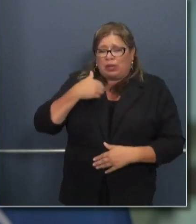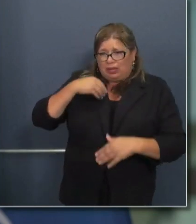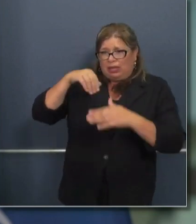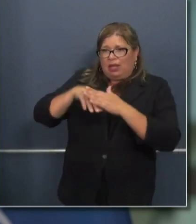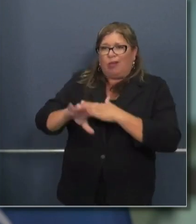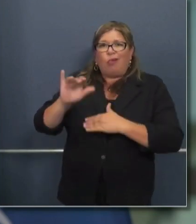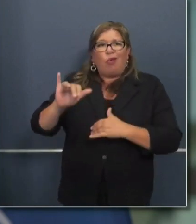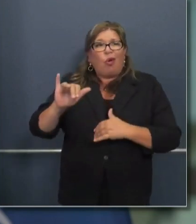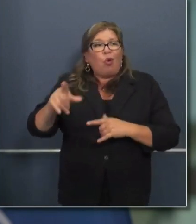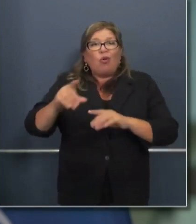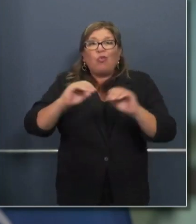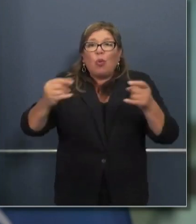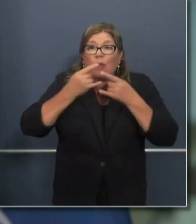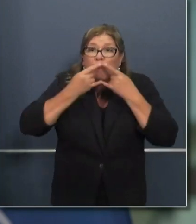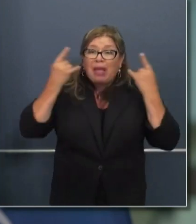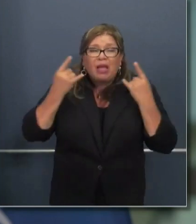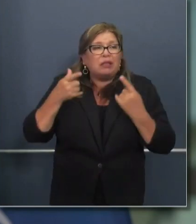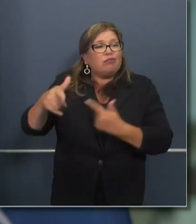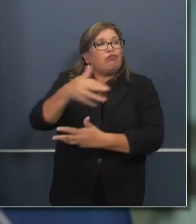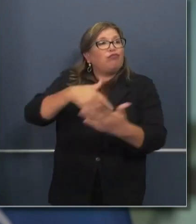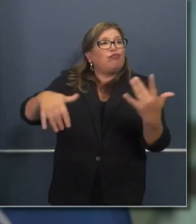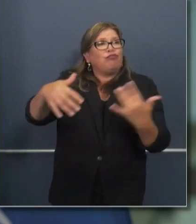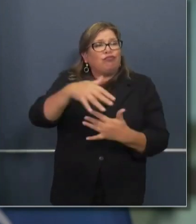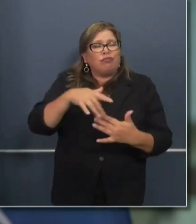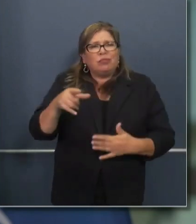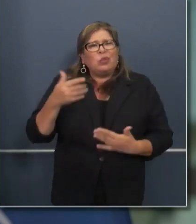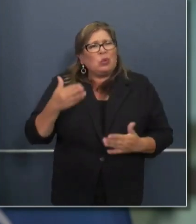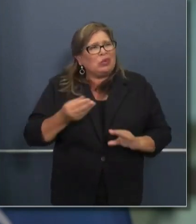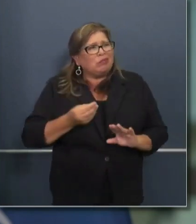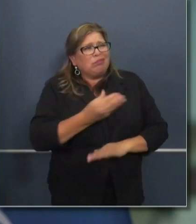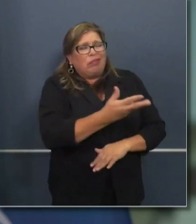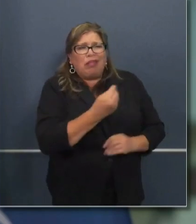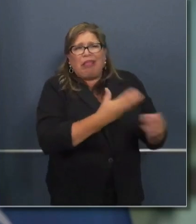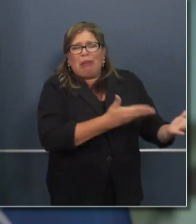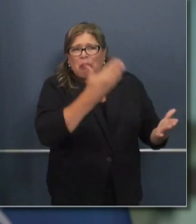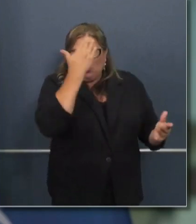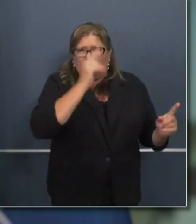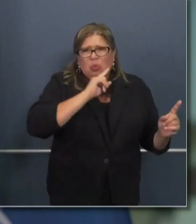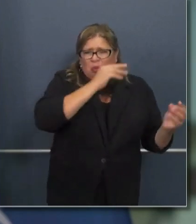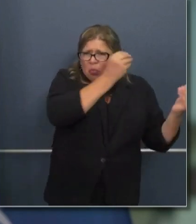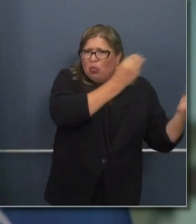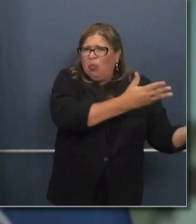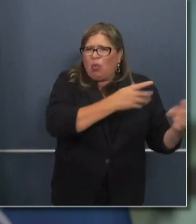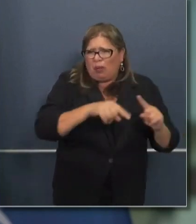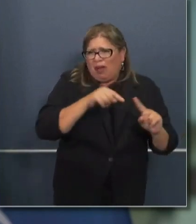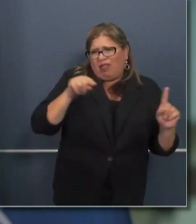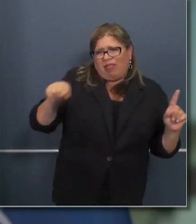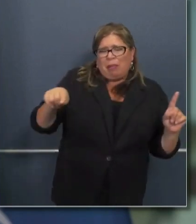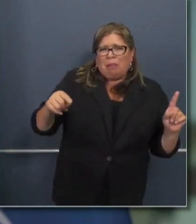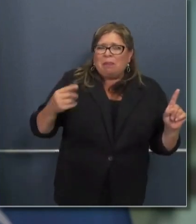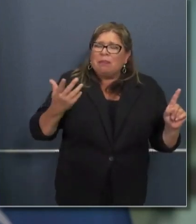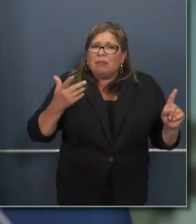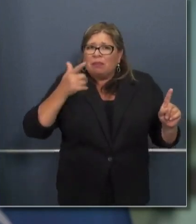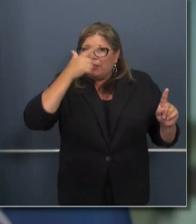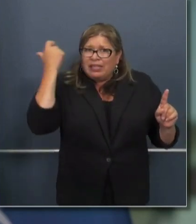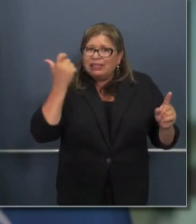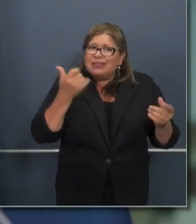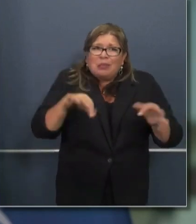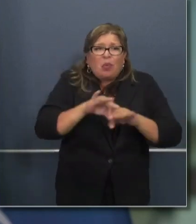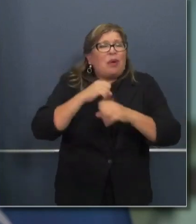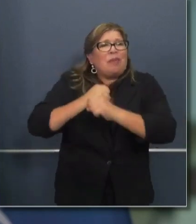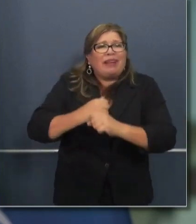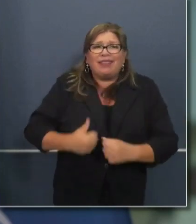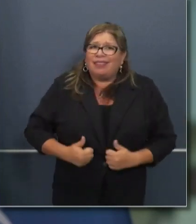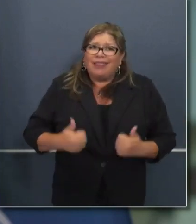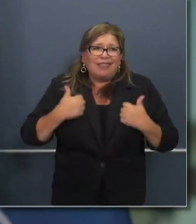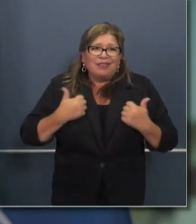Give us the tools to enforce. And I want to make this point clear because invariably it's asked of me on a daily basis and likely to be